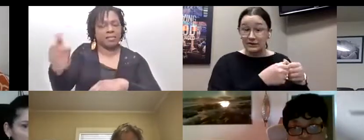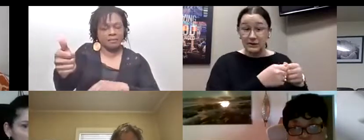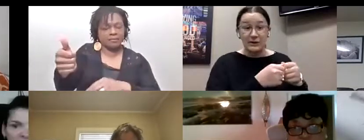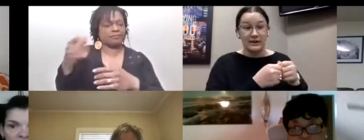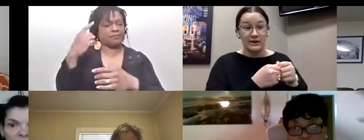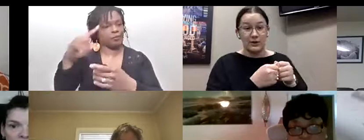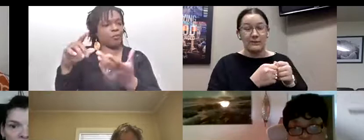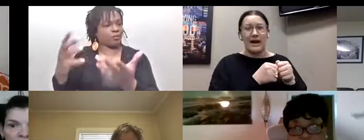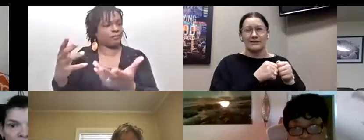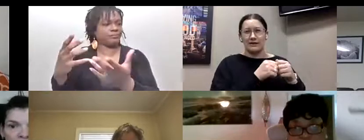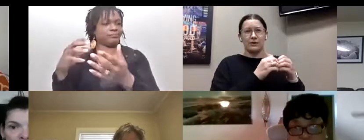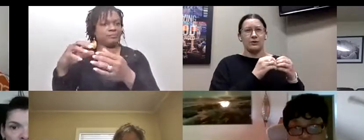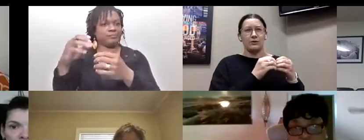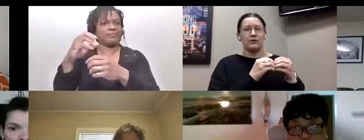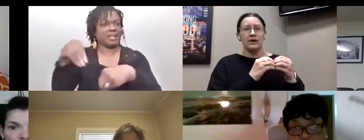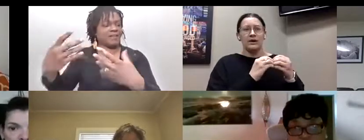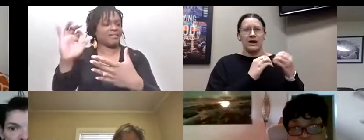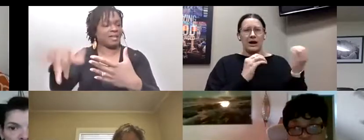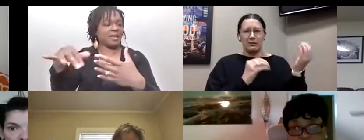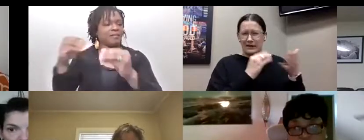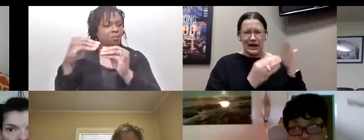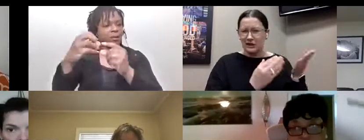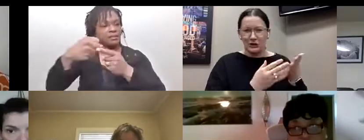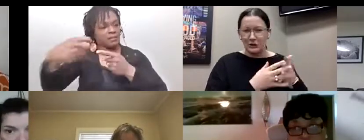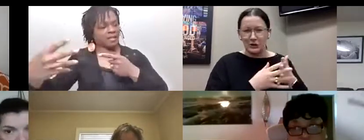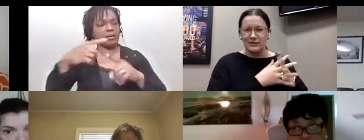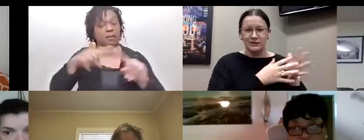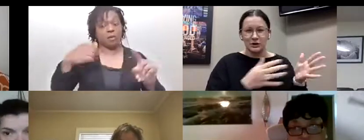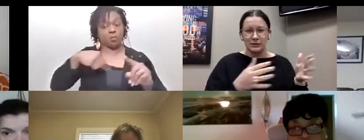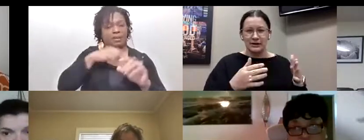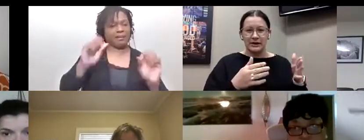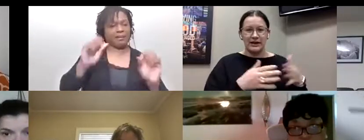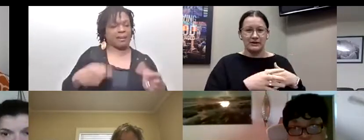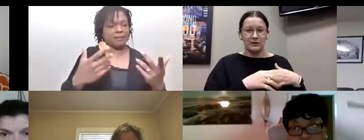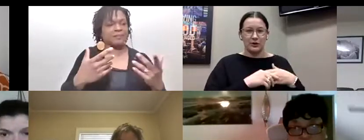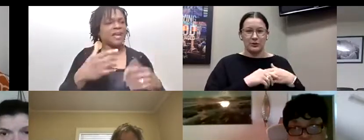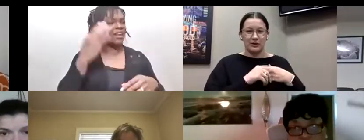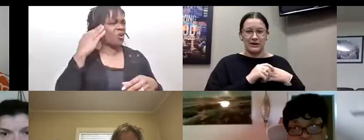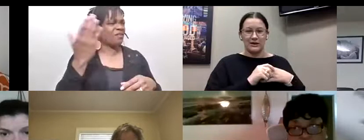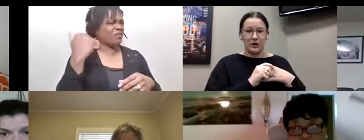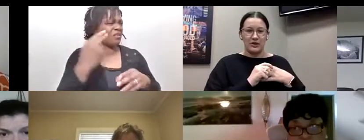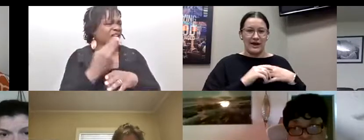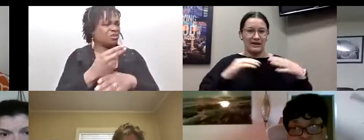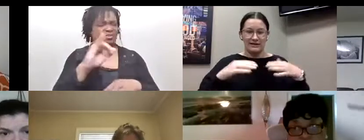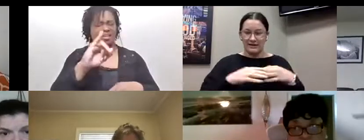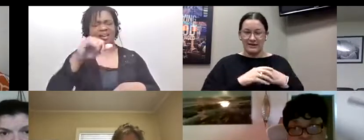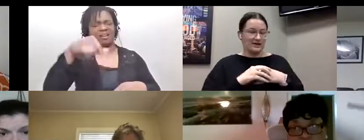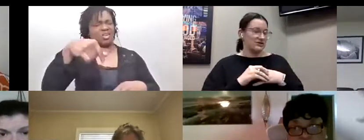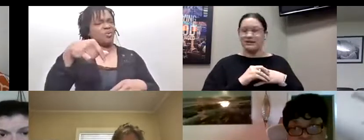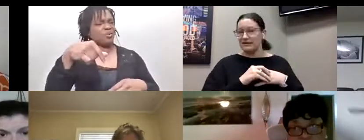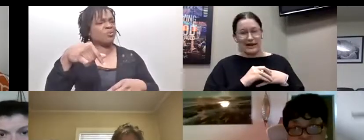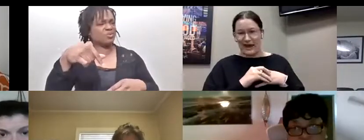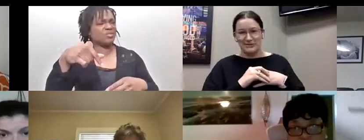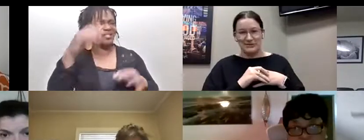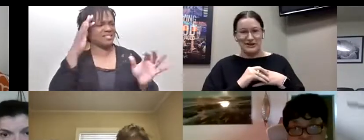one factor, because I know in the past they've used like IQ as a determinant, and we know that that